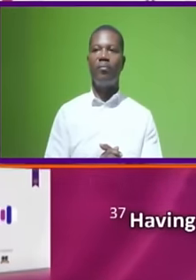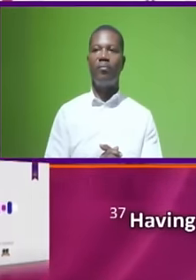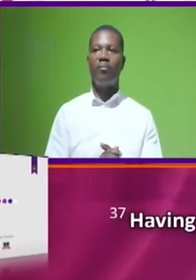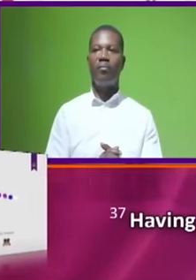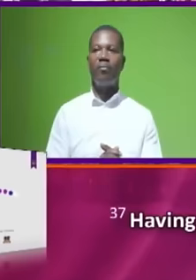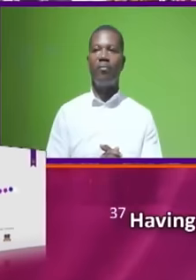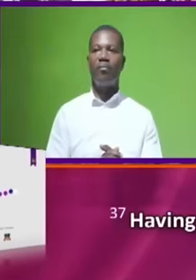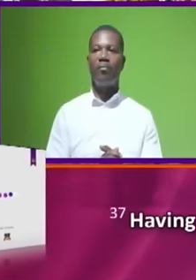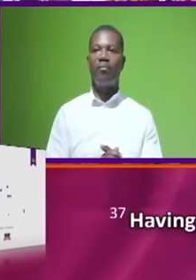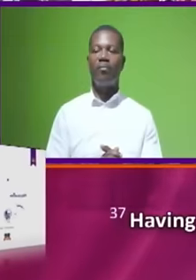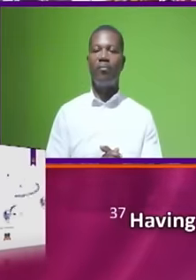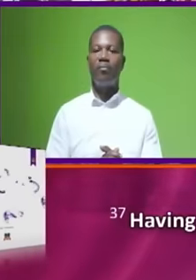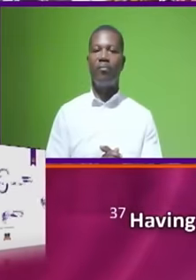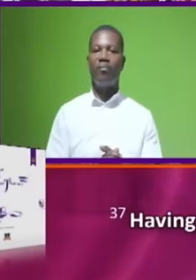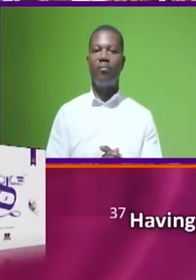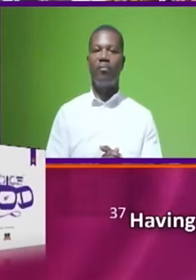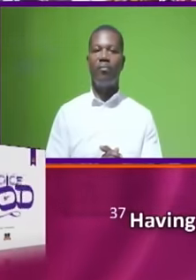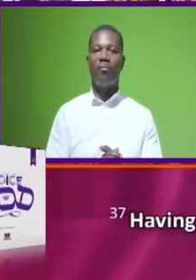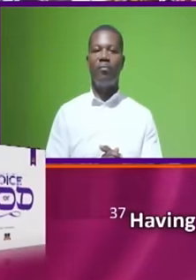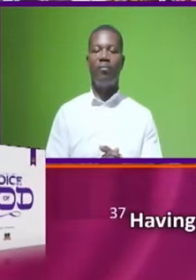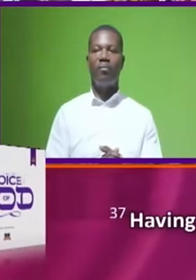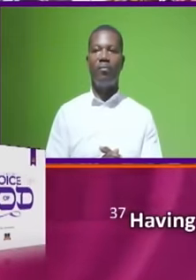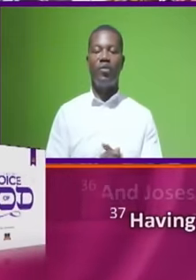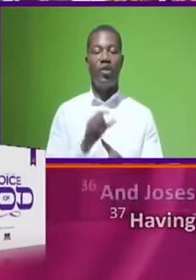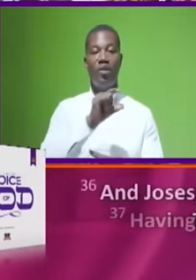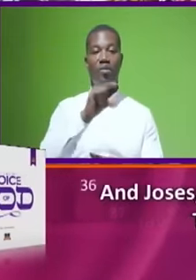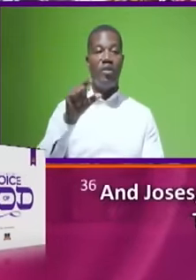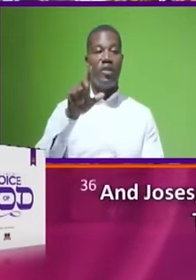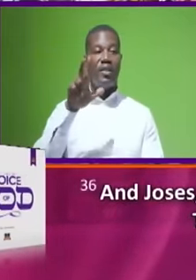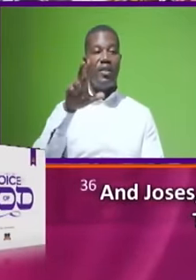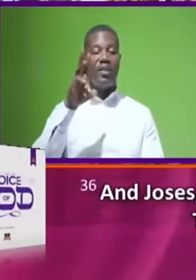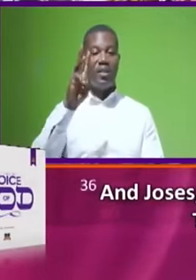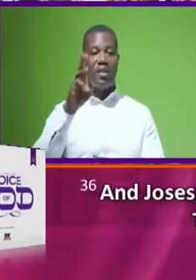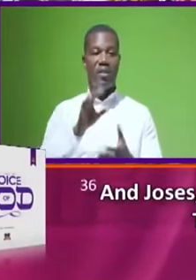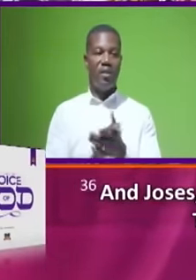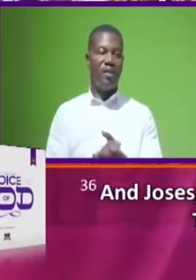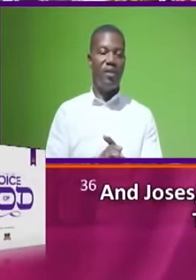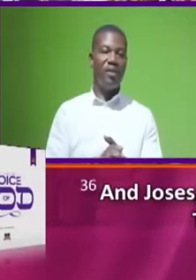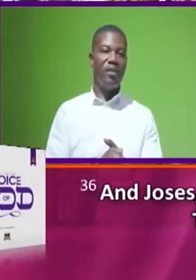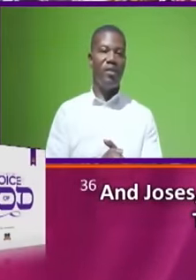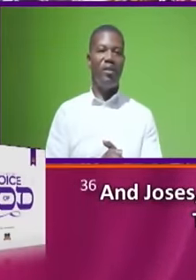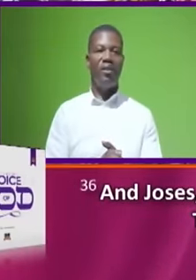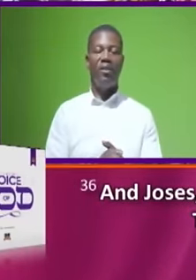Bible. What's our young girl? Verse 36. Uh-huh.